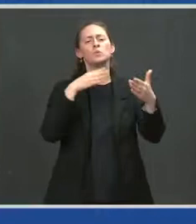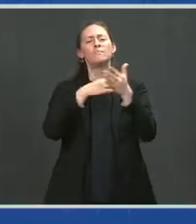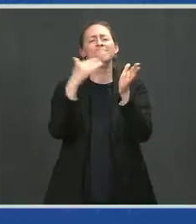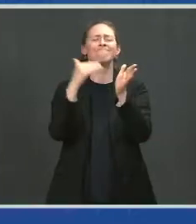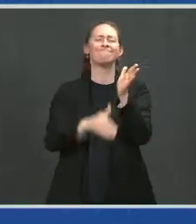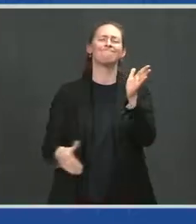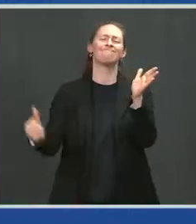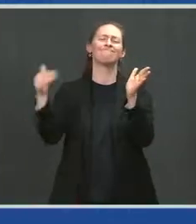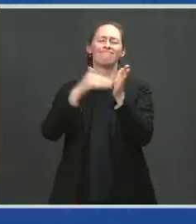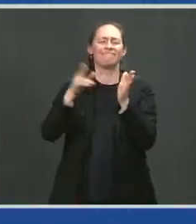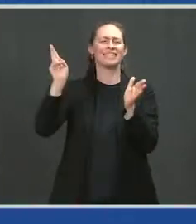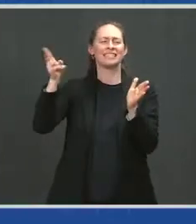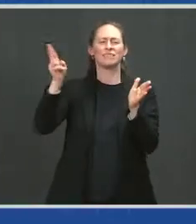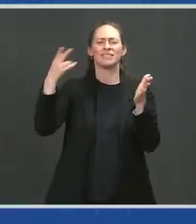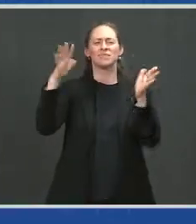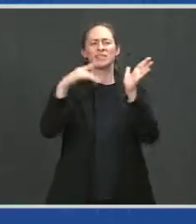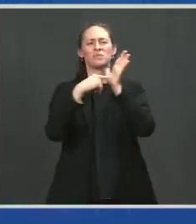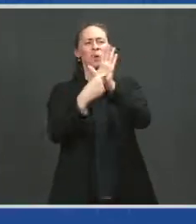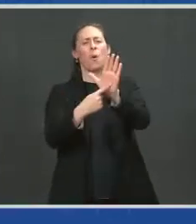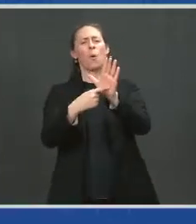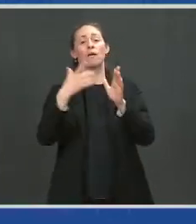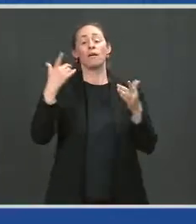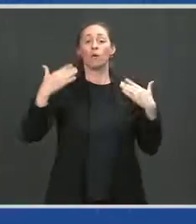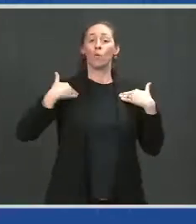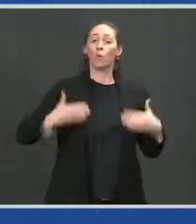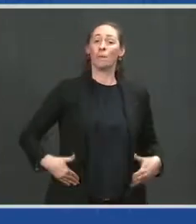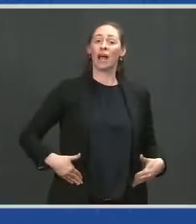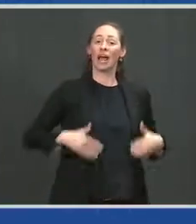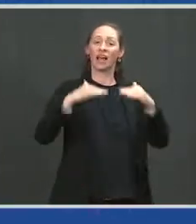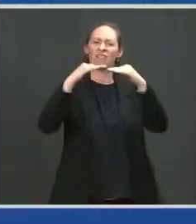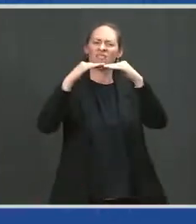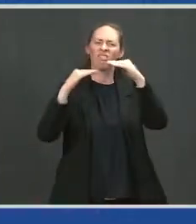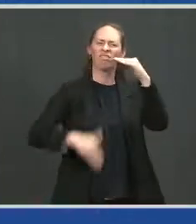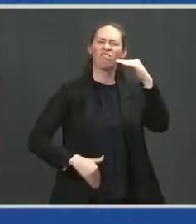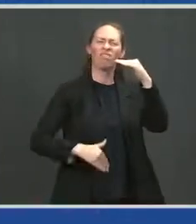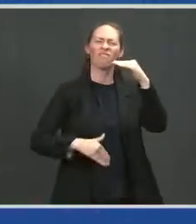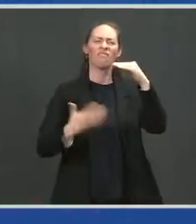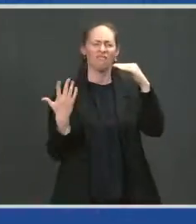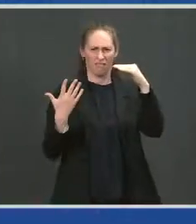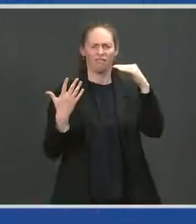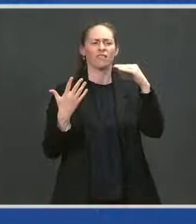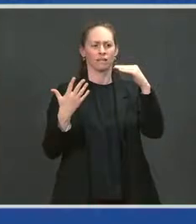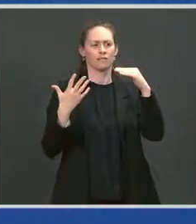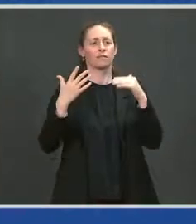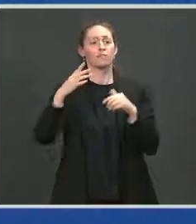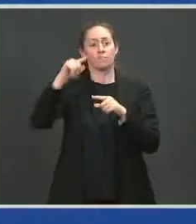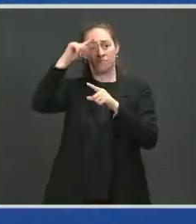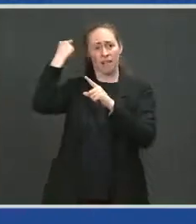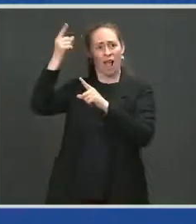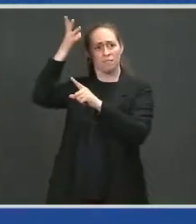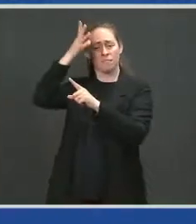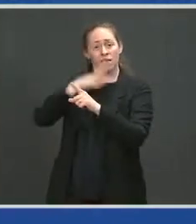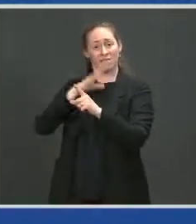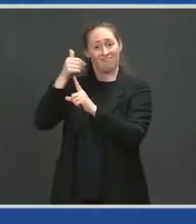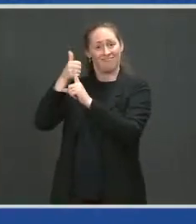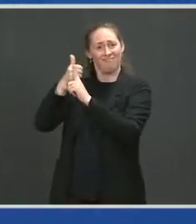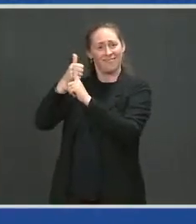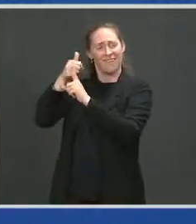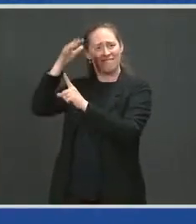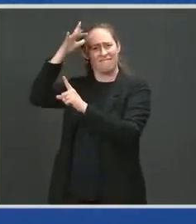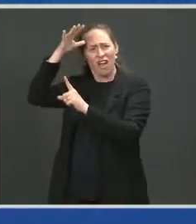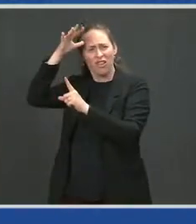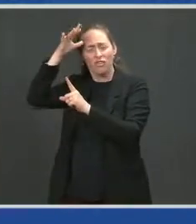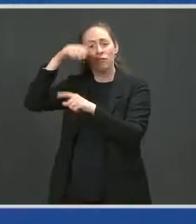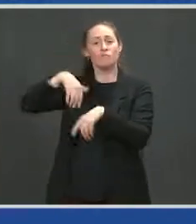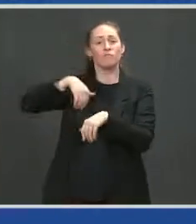as less than human. Black men are fathers and brothers and